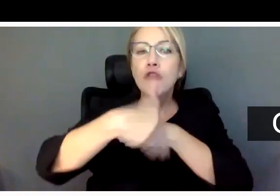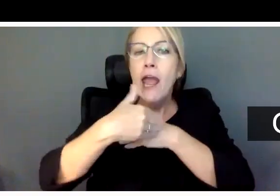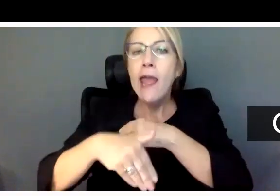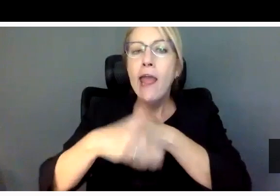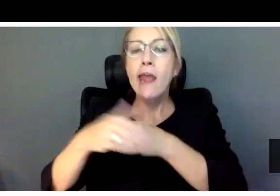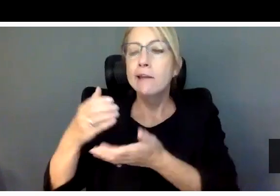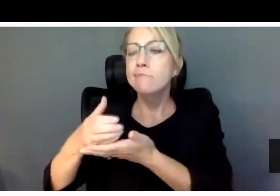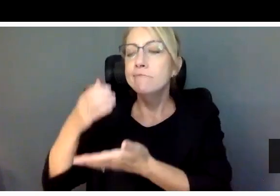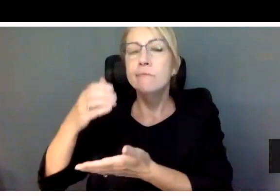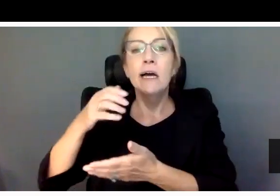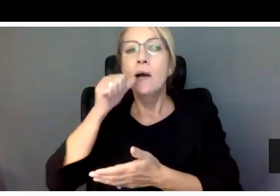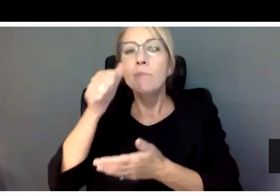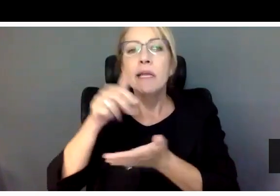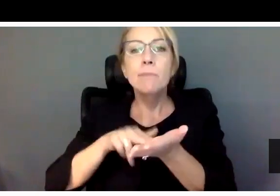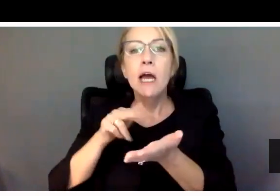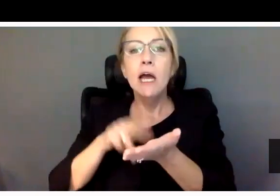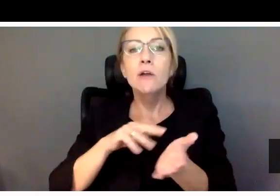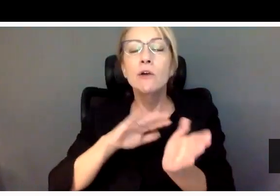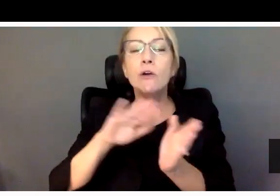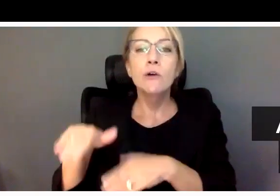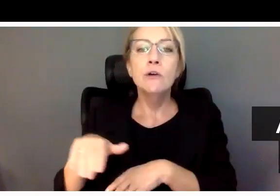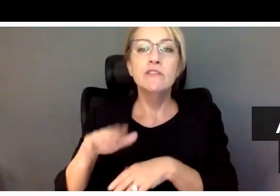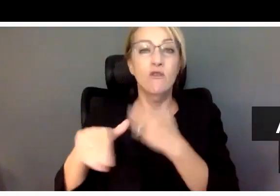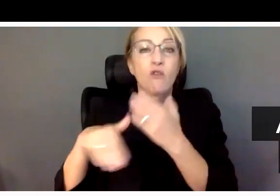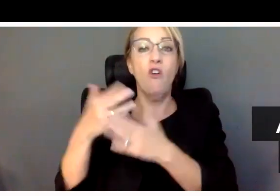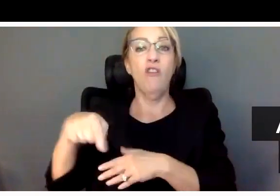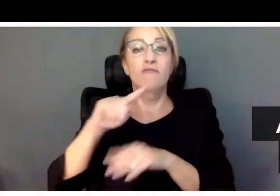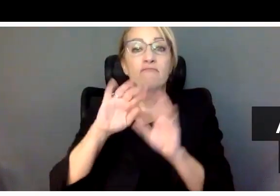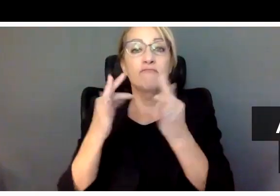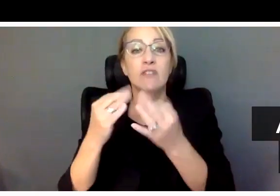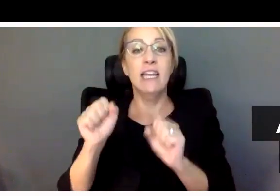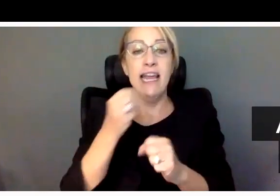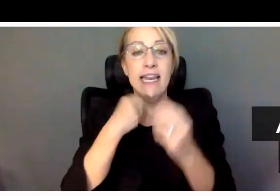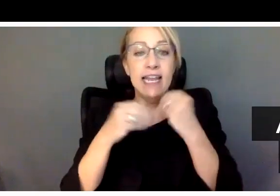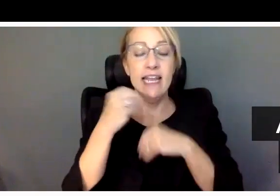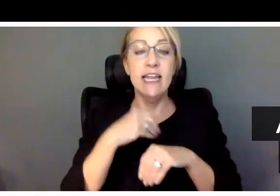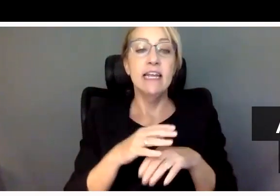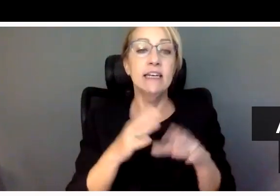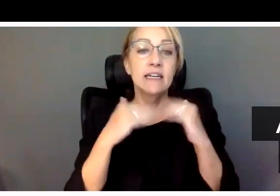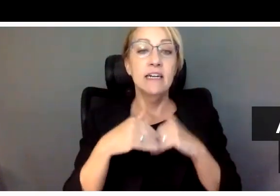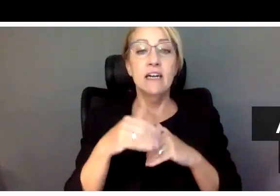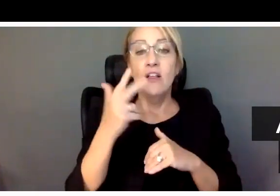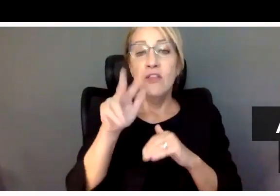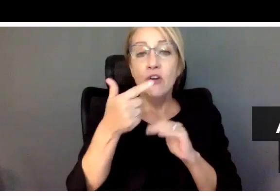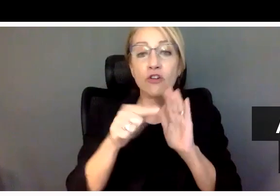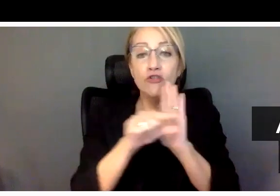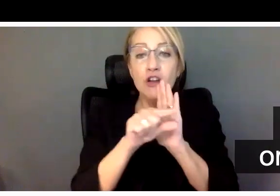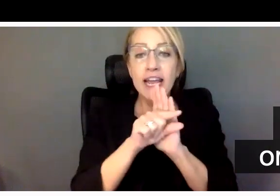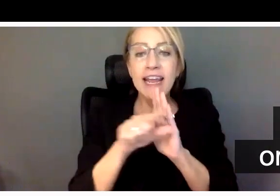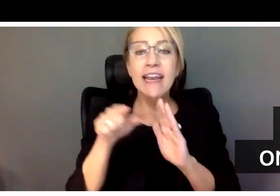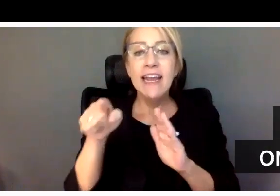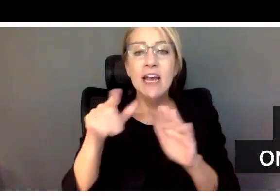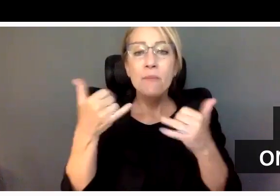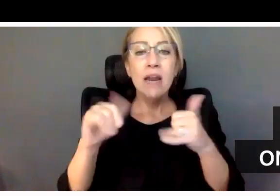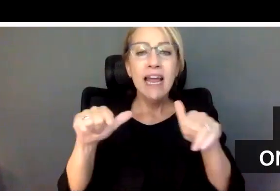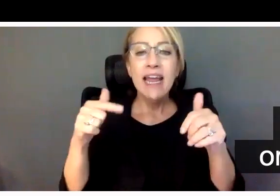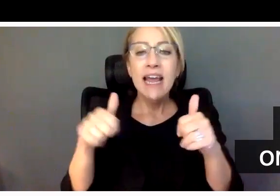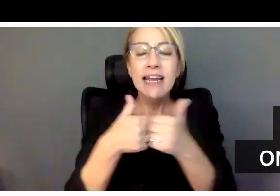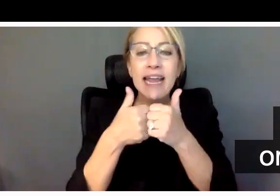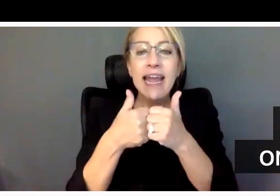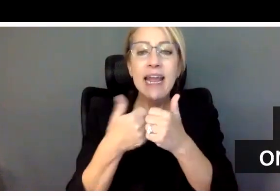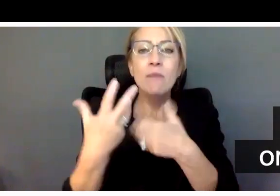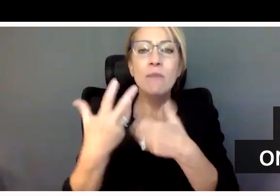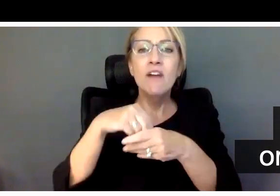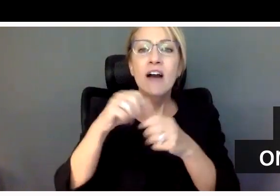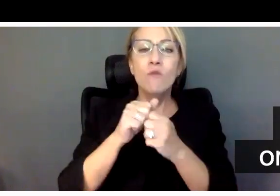of 3rd grade for playing Mumbly Peg. And if you don't know what that is, it's a game that involves a pocket